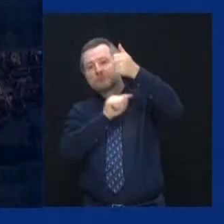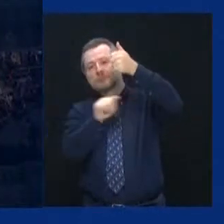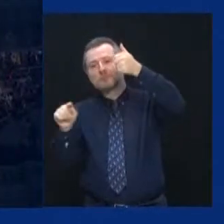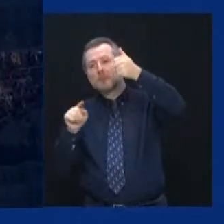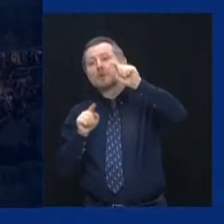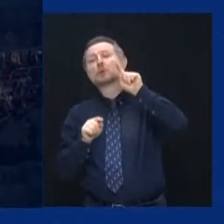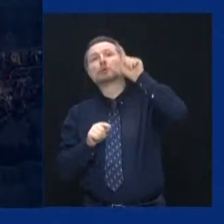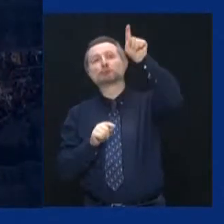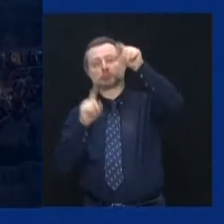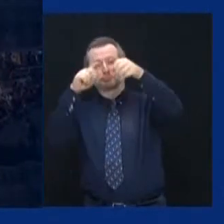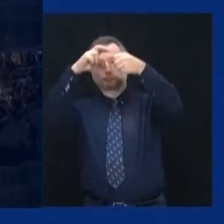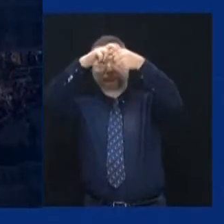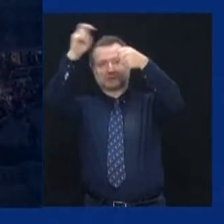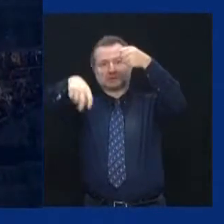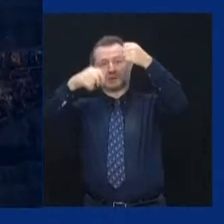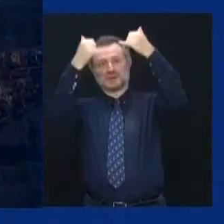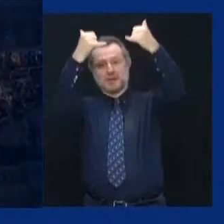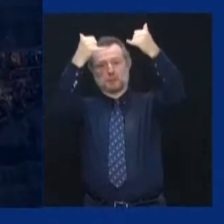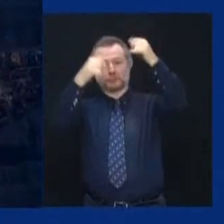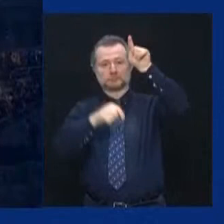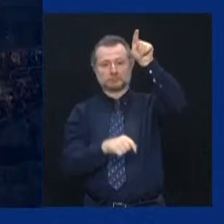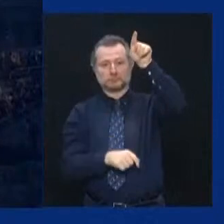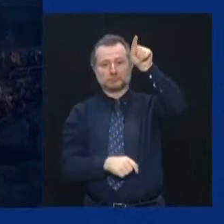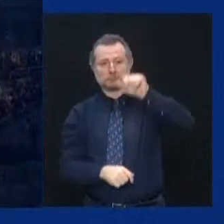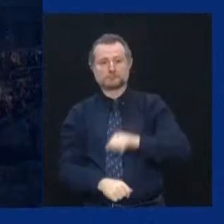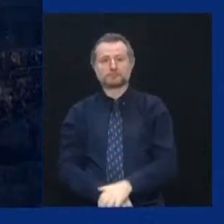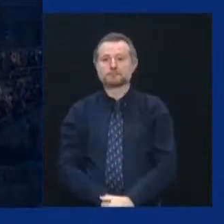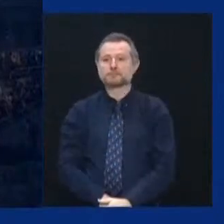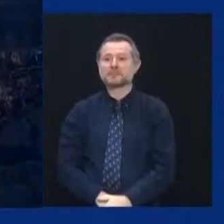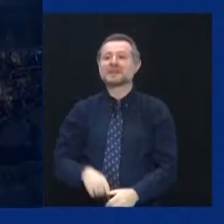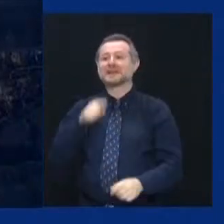resign as his own